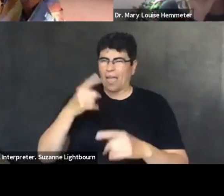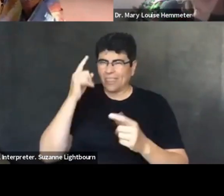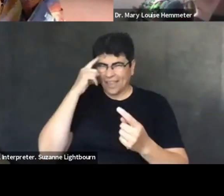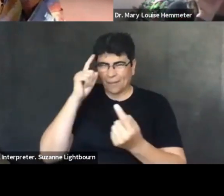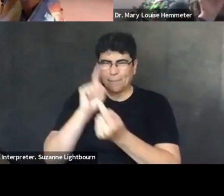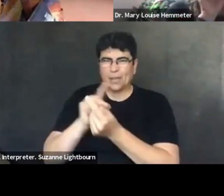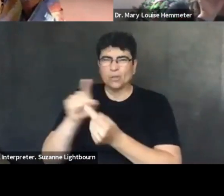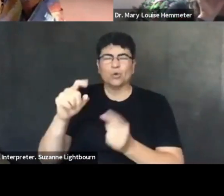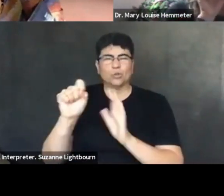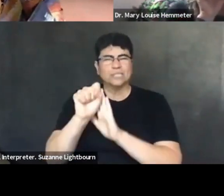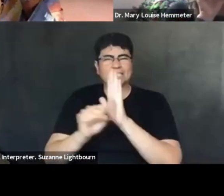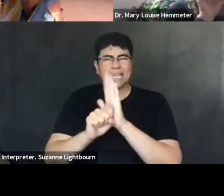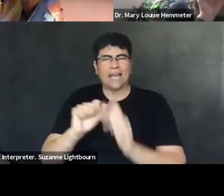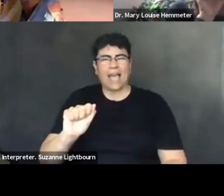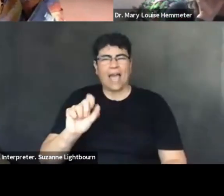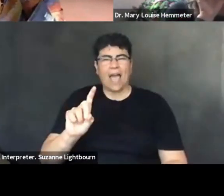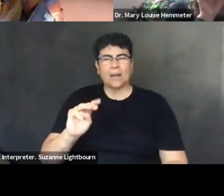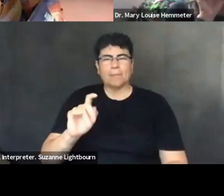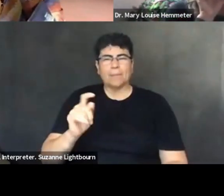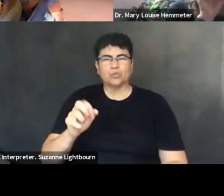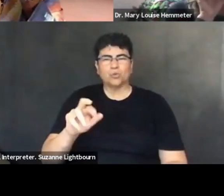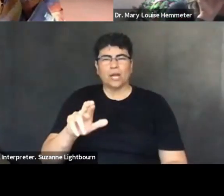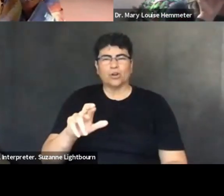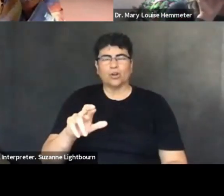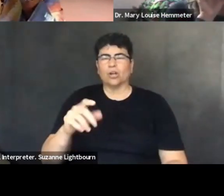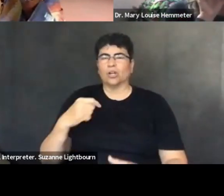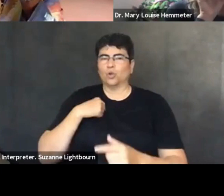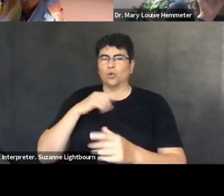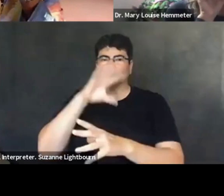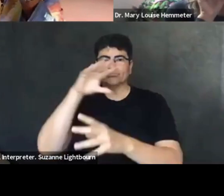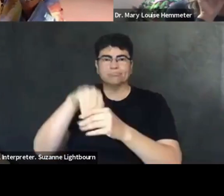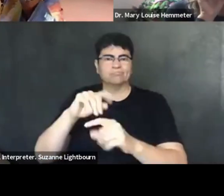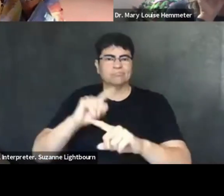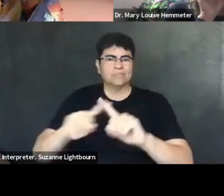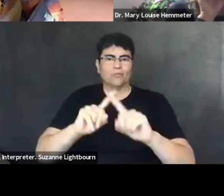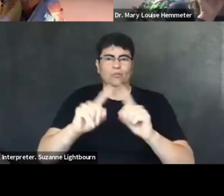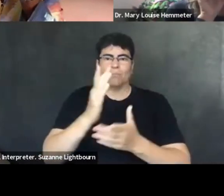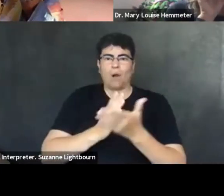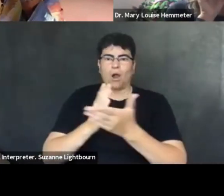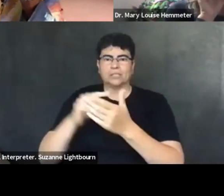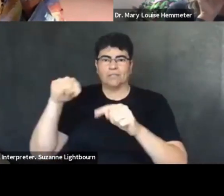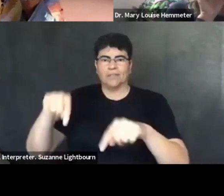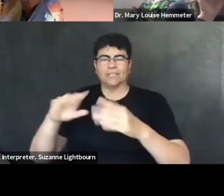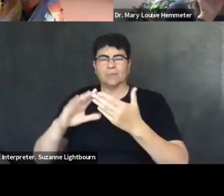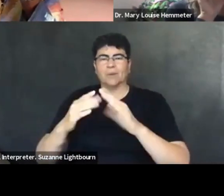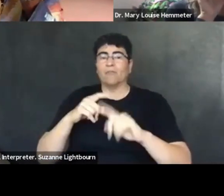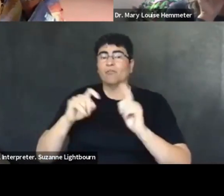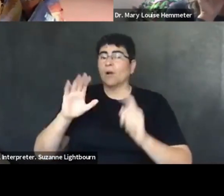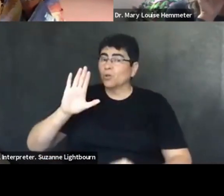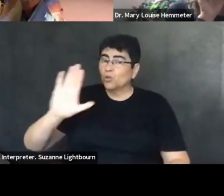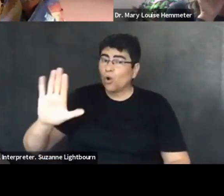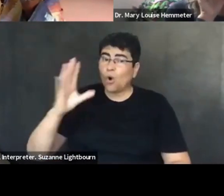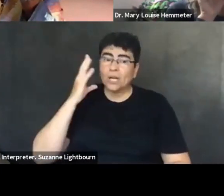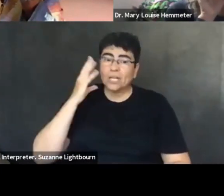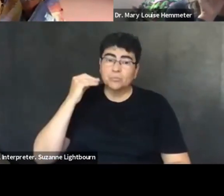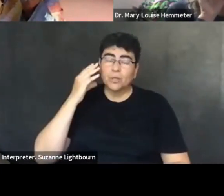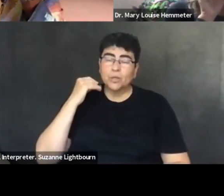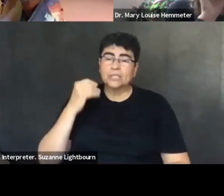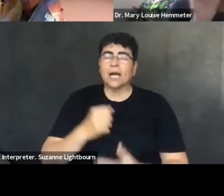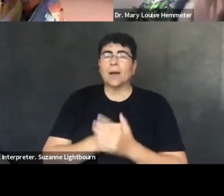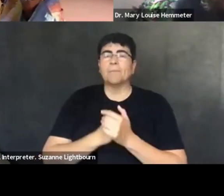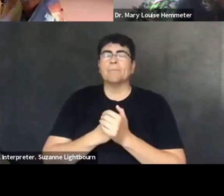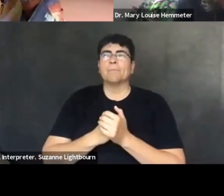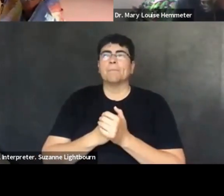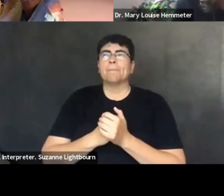in so many parts of this community. From your experience,